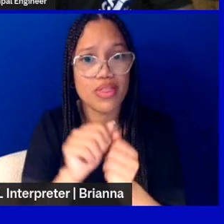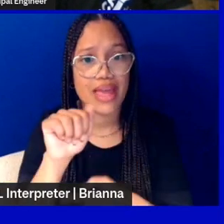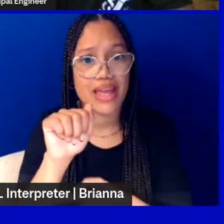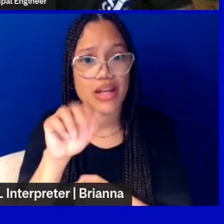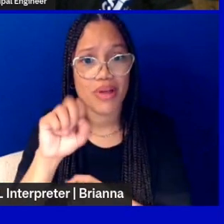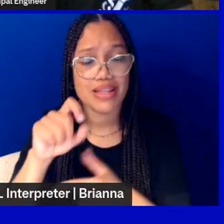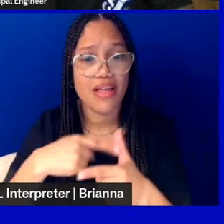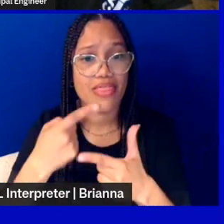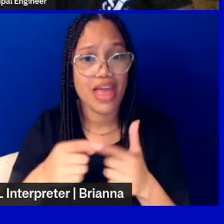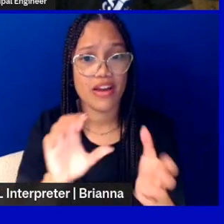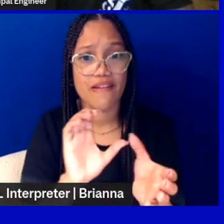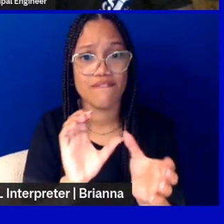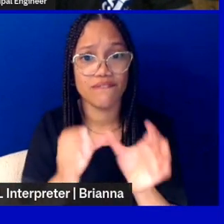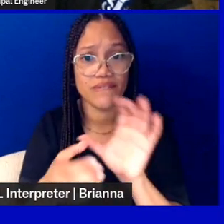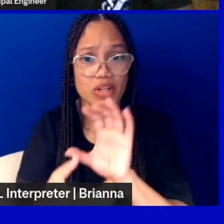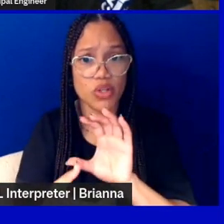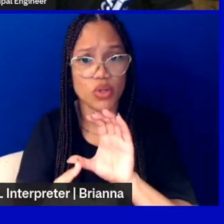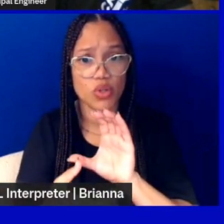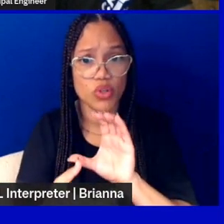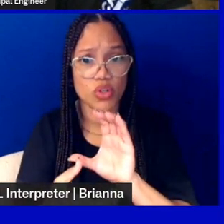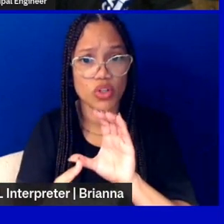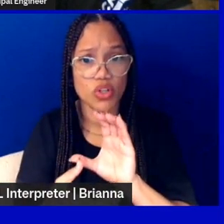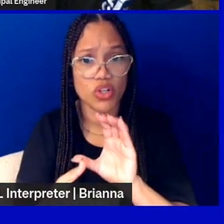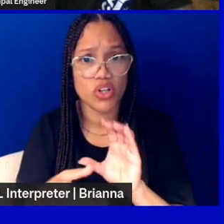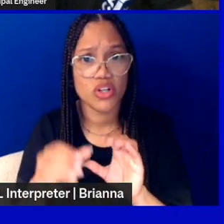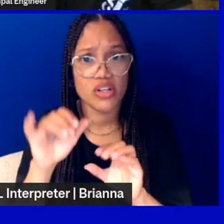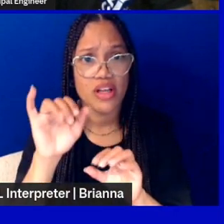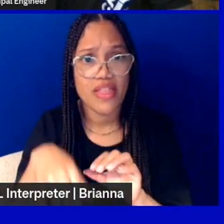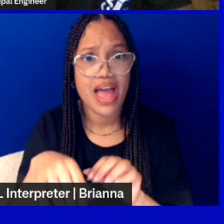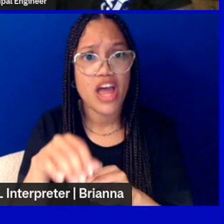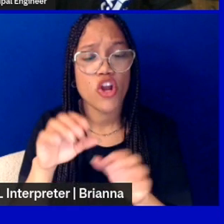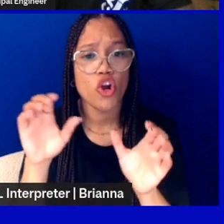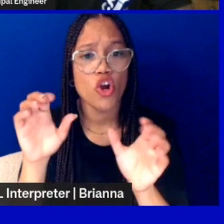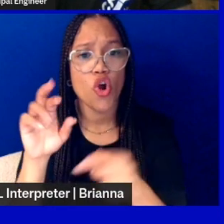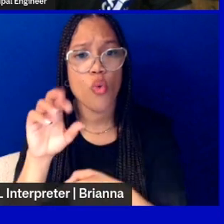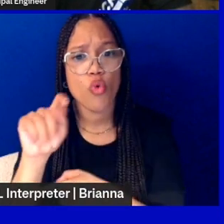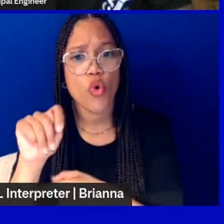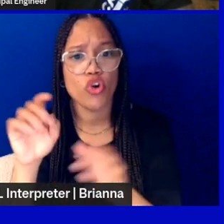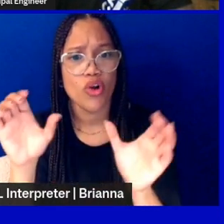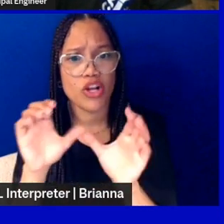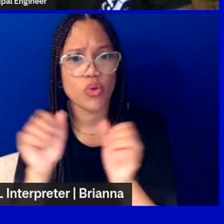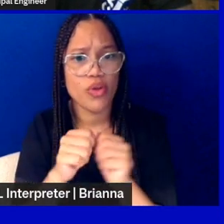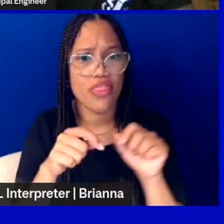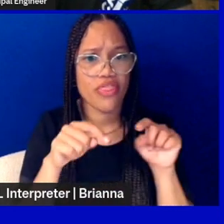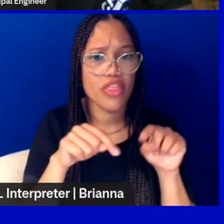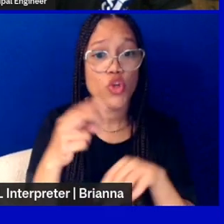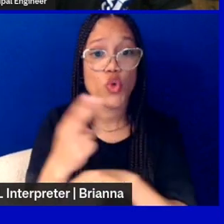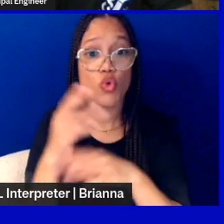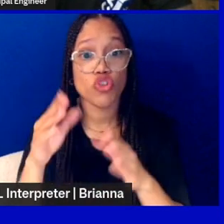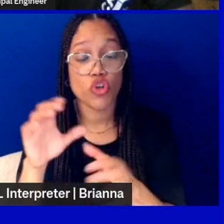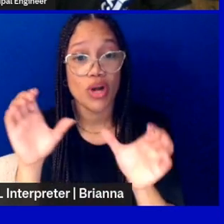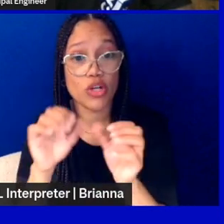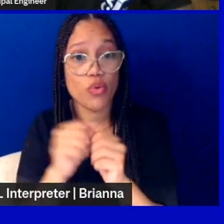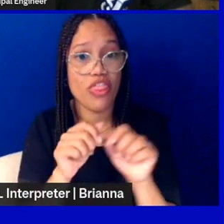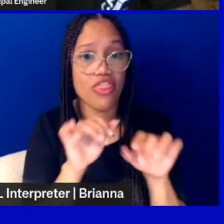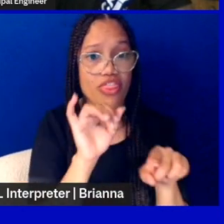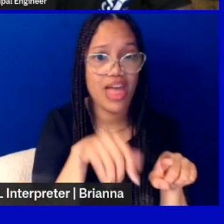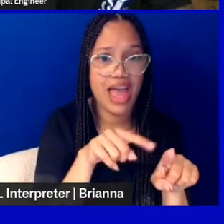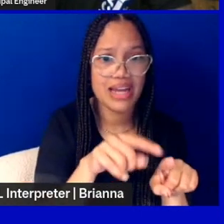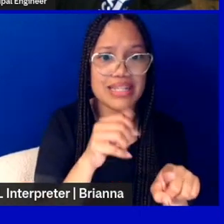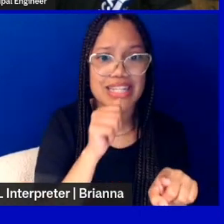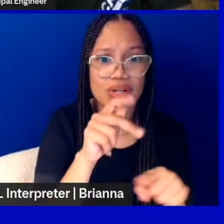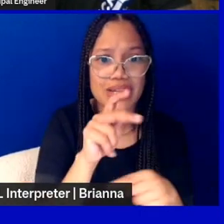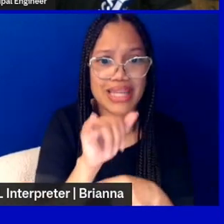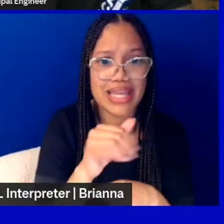the AWS root credentials with this. Sorry, AWS user credentials with access key and the secret access key, and pass the